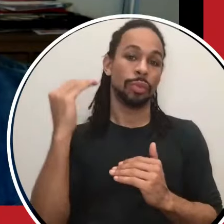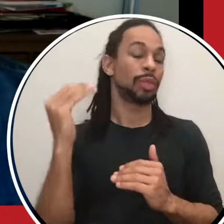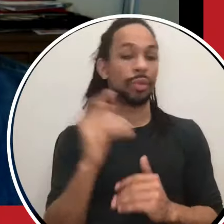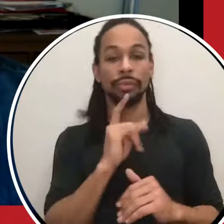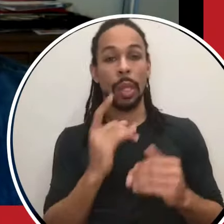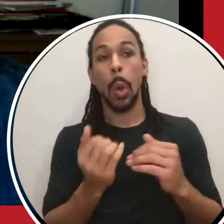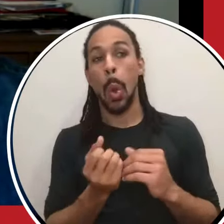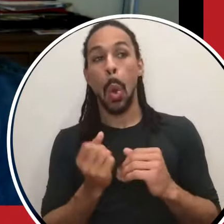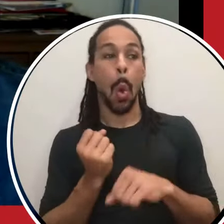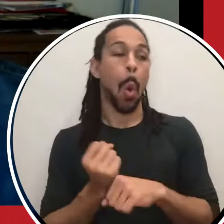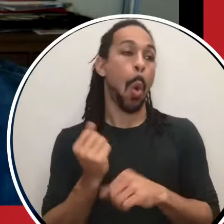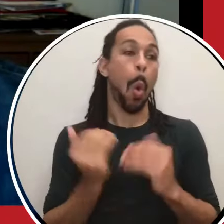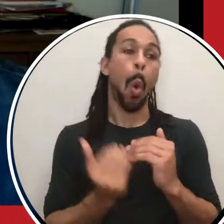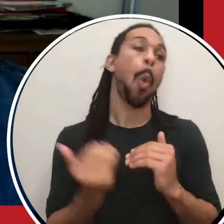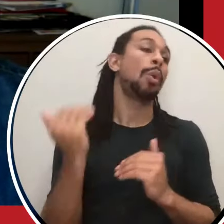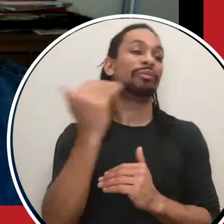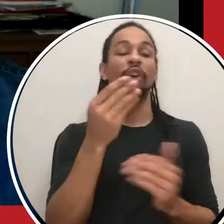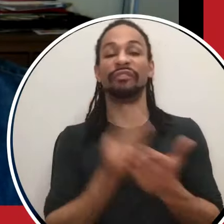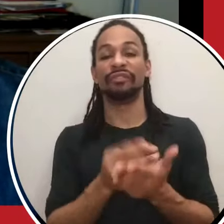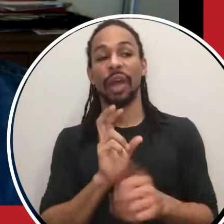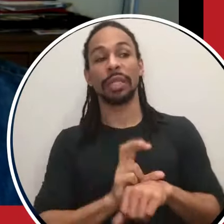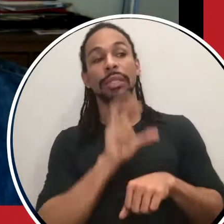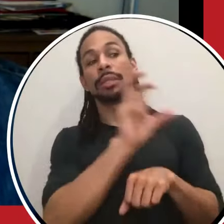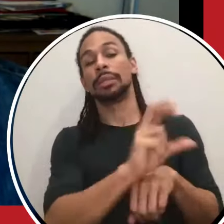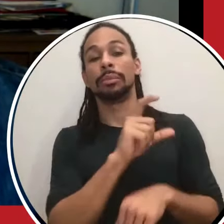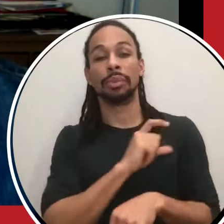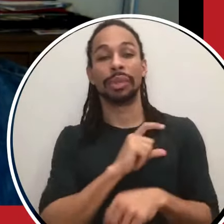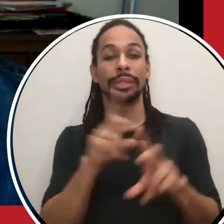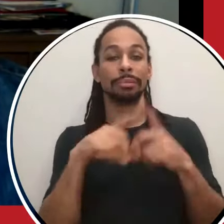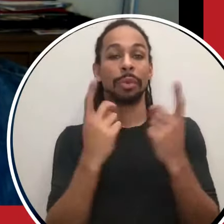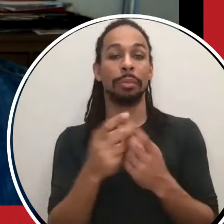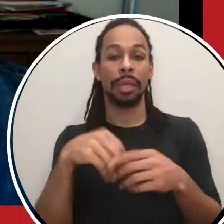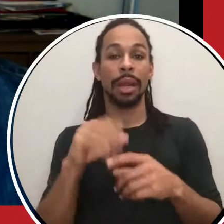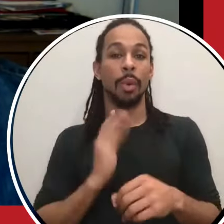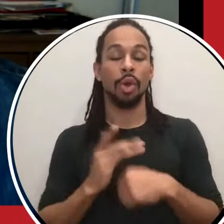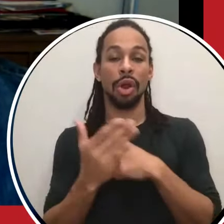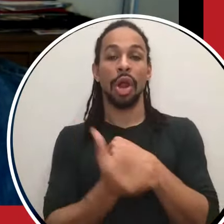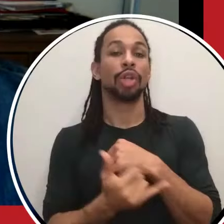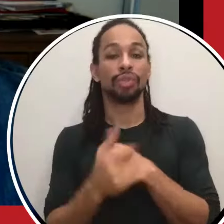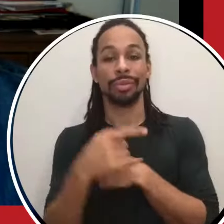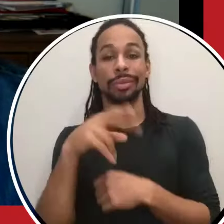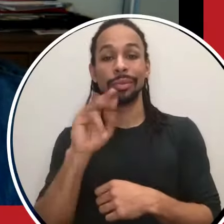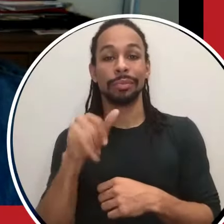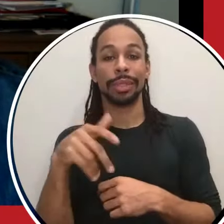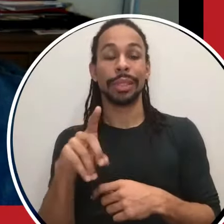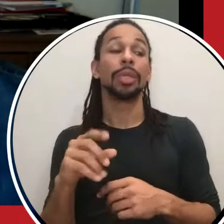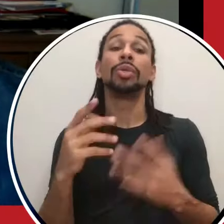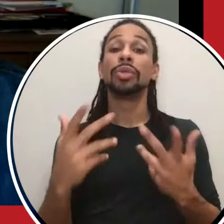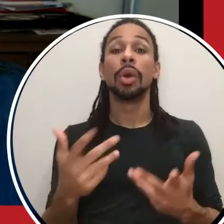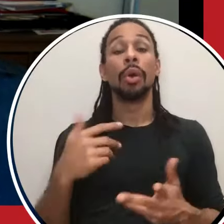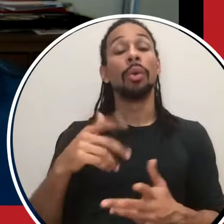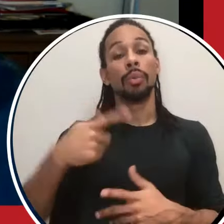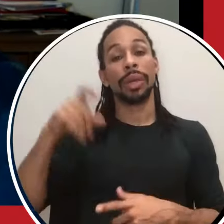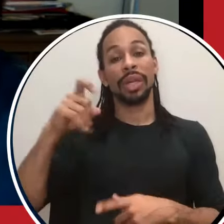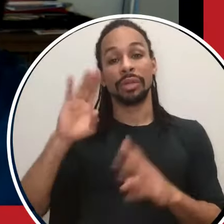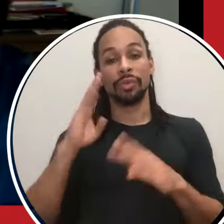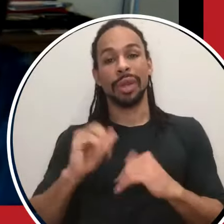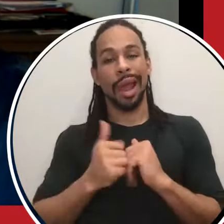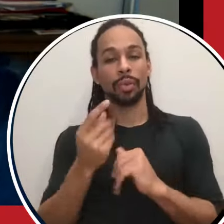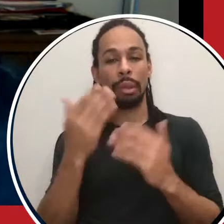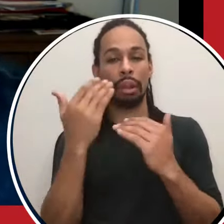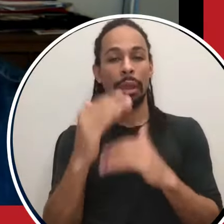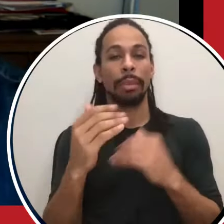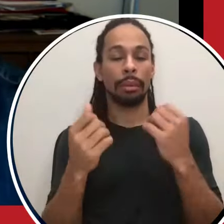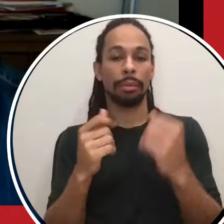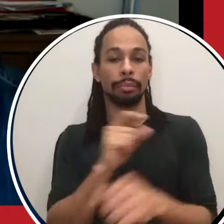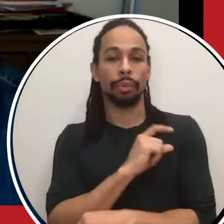police department in the country. A big thing for us is going to be focusing on how do we limit police budgets going forward. But I'll get more into